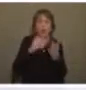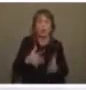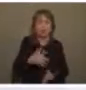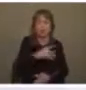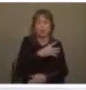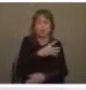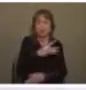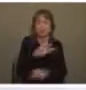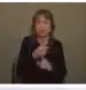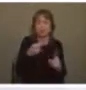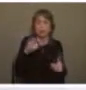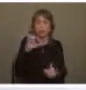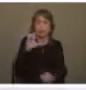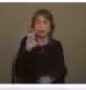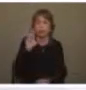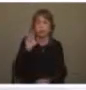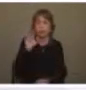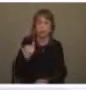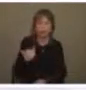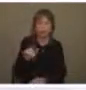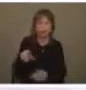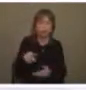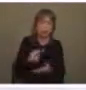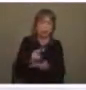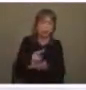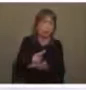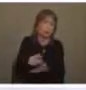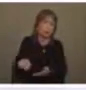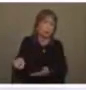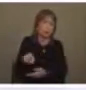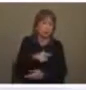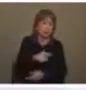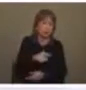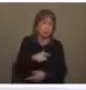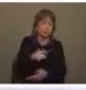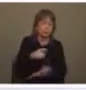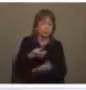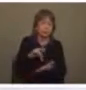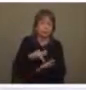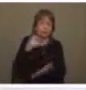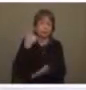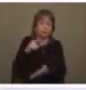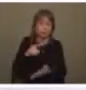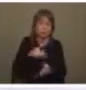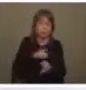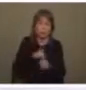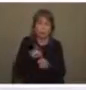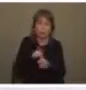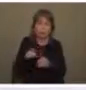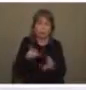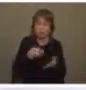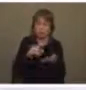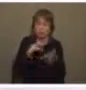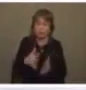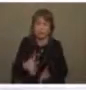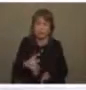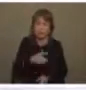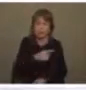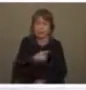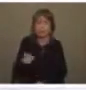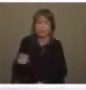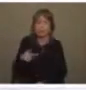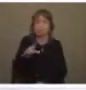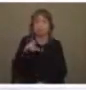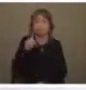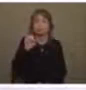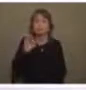City University of New York, the Graduate School and University Center. Prior to joining the Marx School at CUNY, Dr.